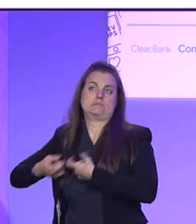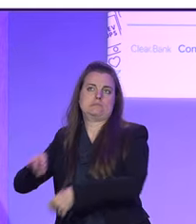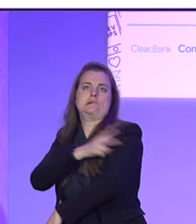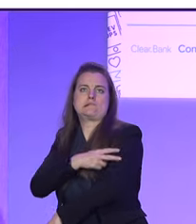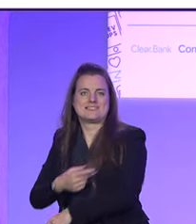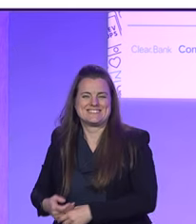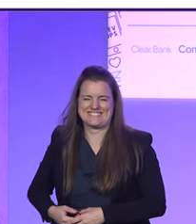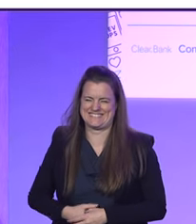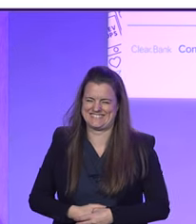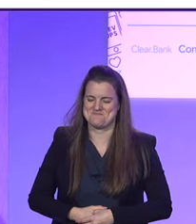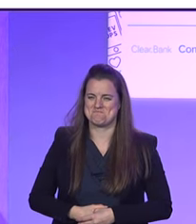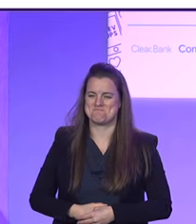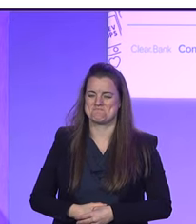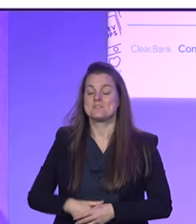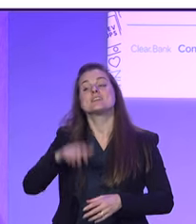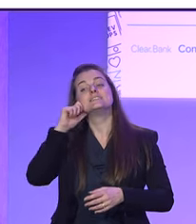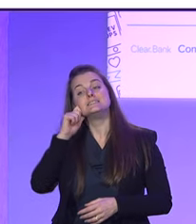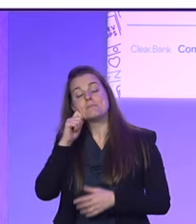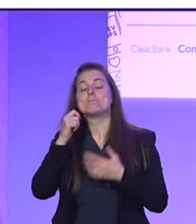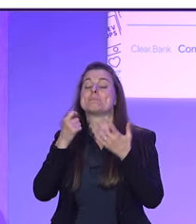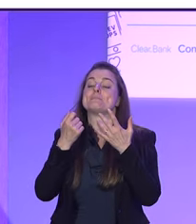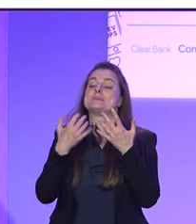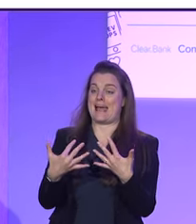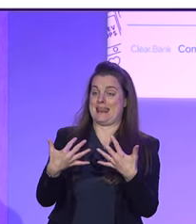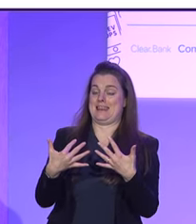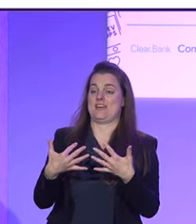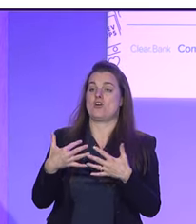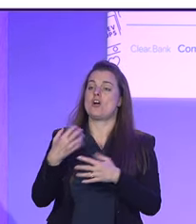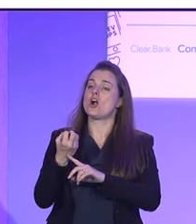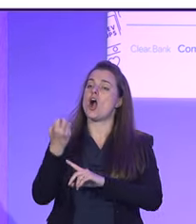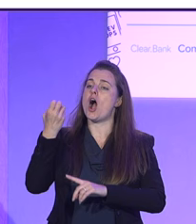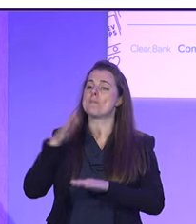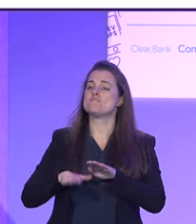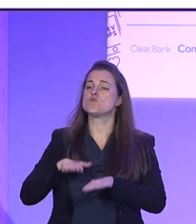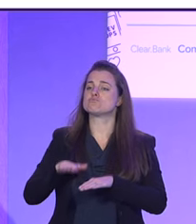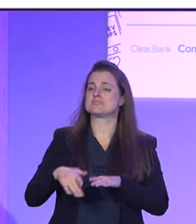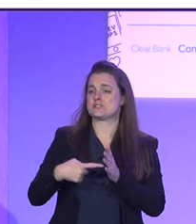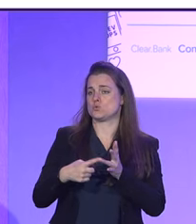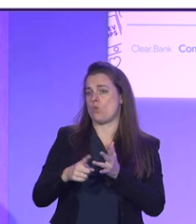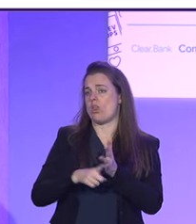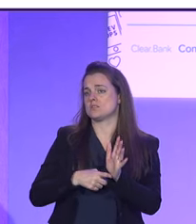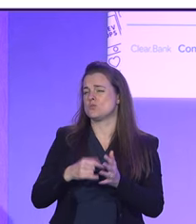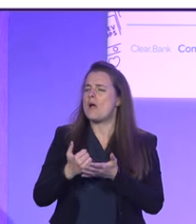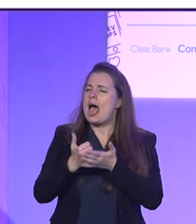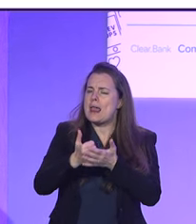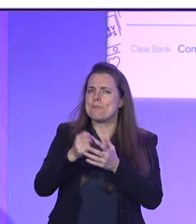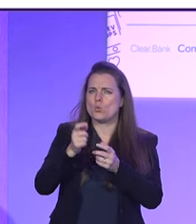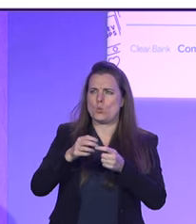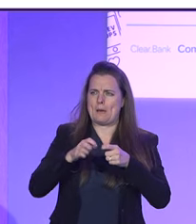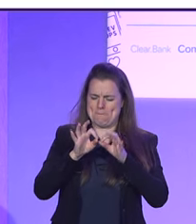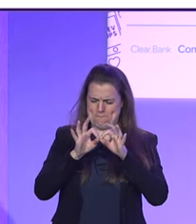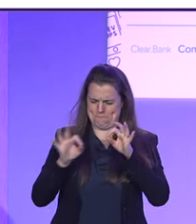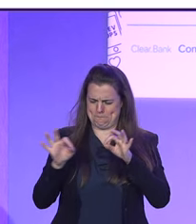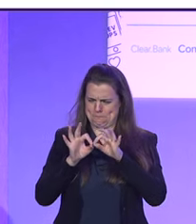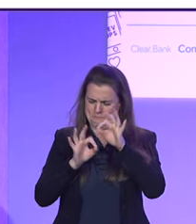Last tip number 10, carbon footprint tools. These are some tools that will help you measure your carbon footprint in the cloud.